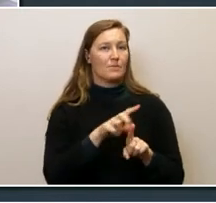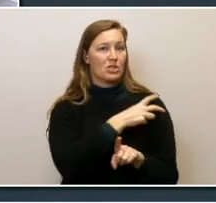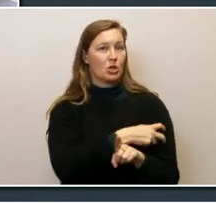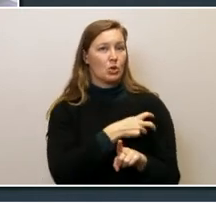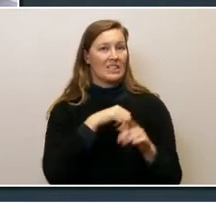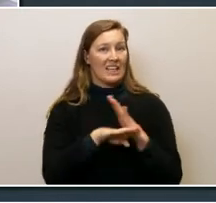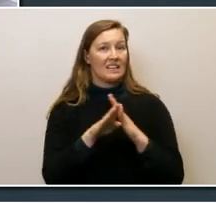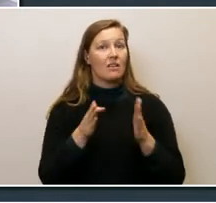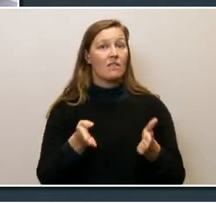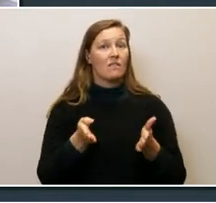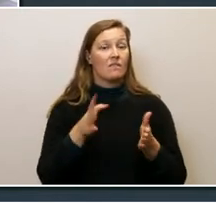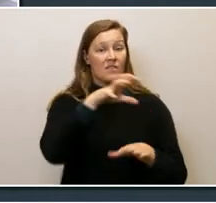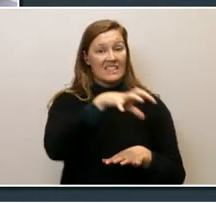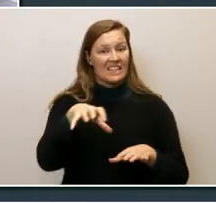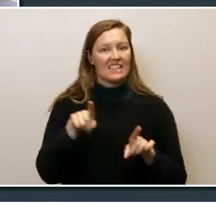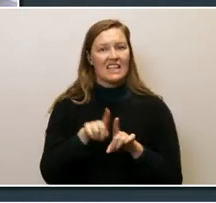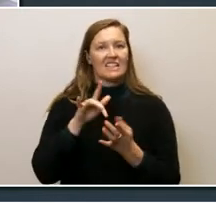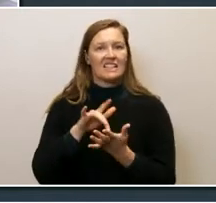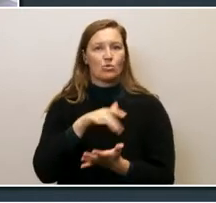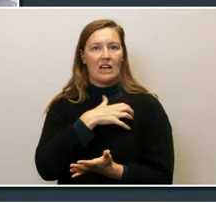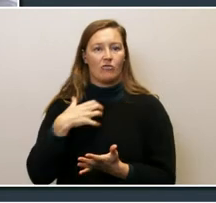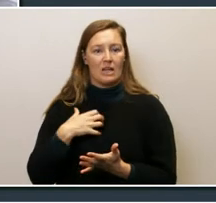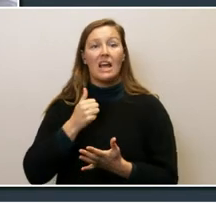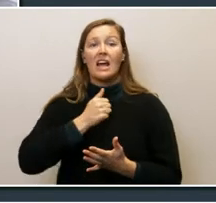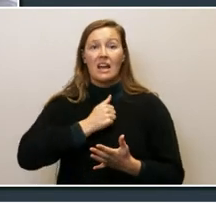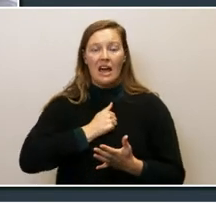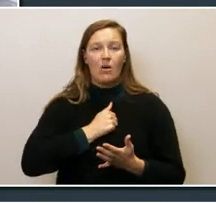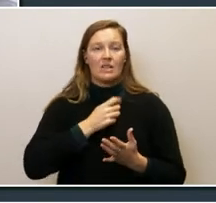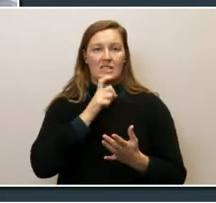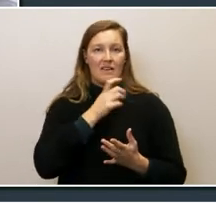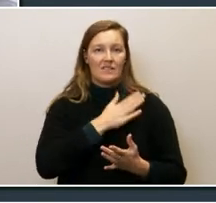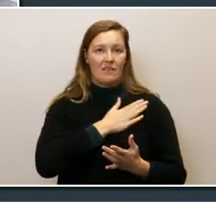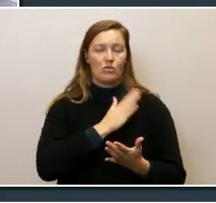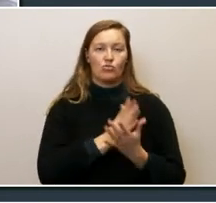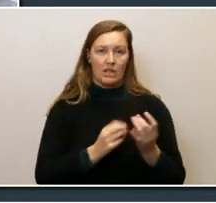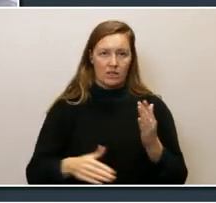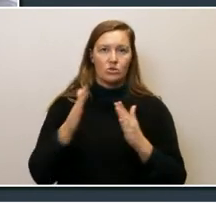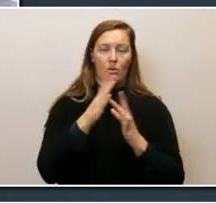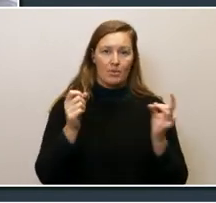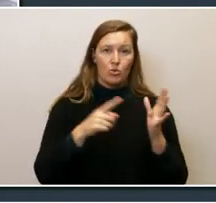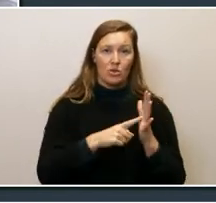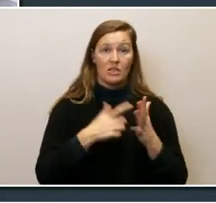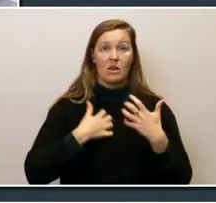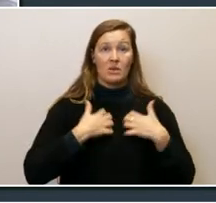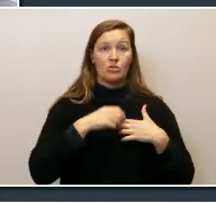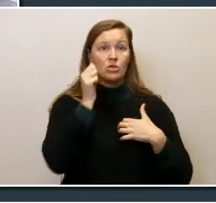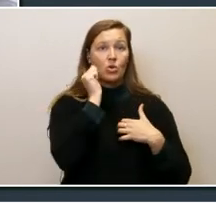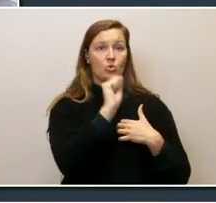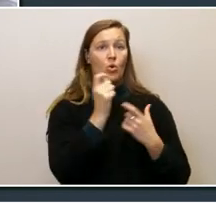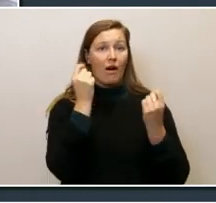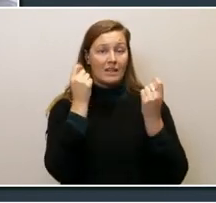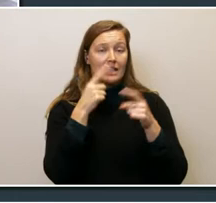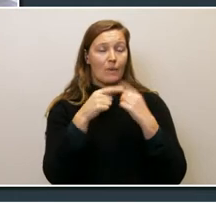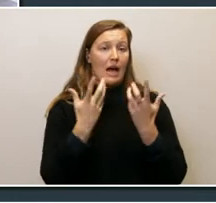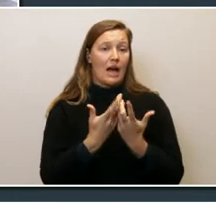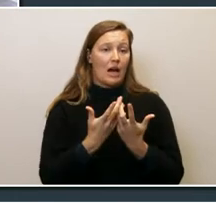our facilities as central government, and the safety of our staff is paramount. So I'd be interested to hear your ideas about how